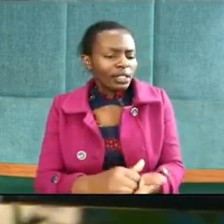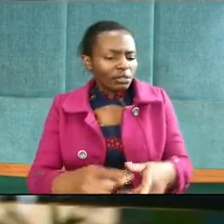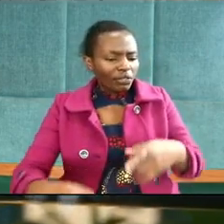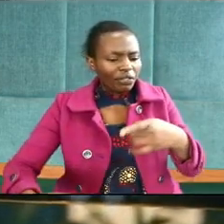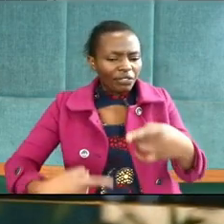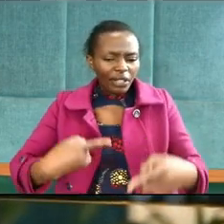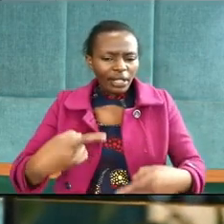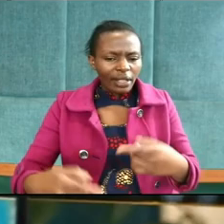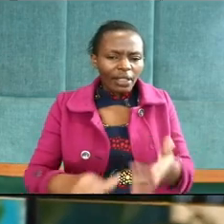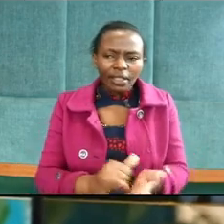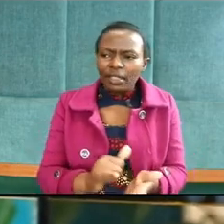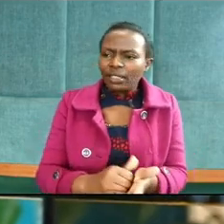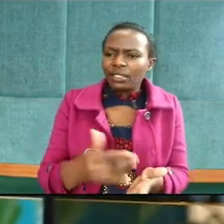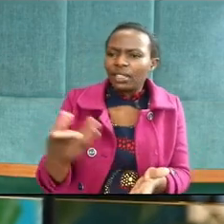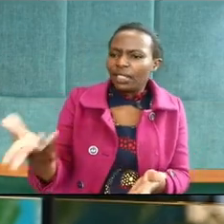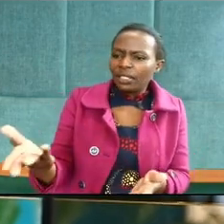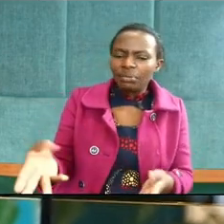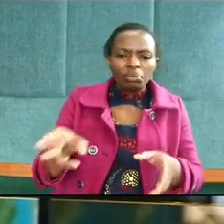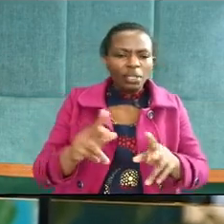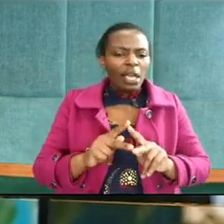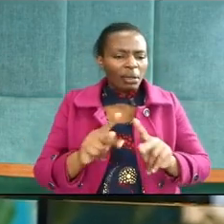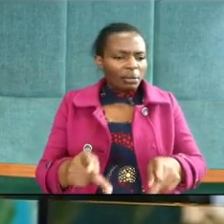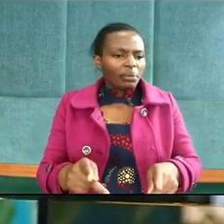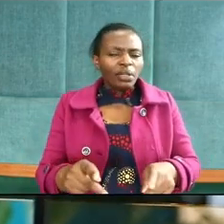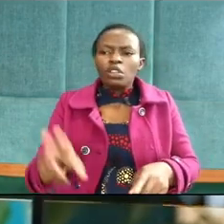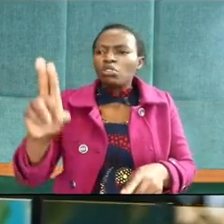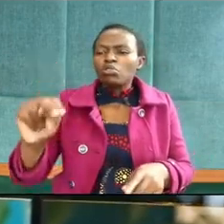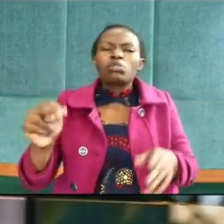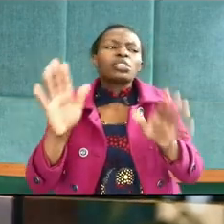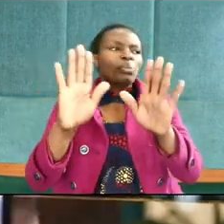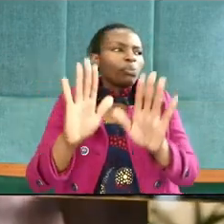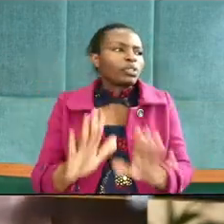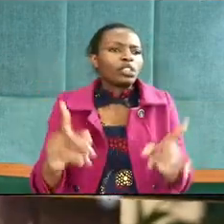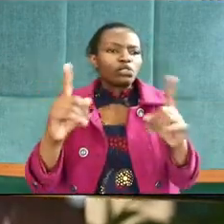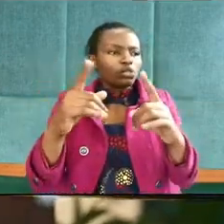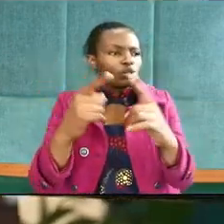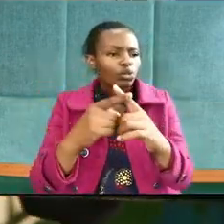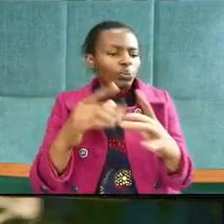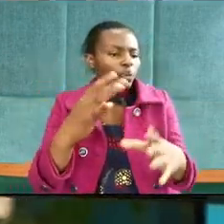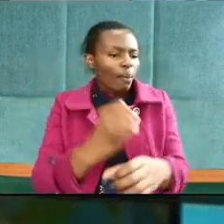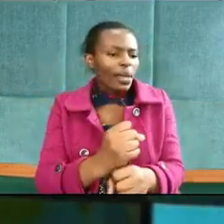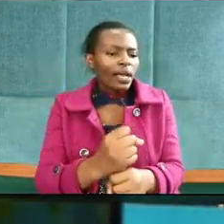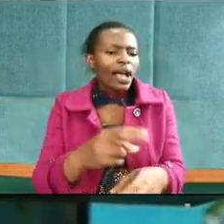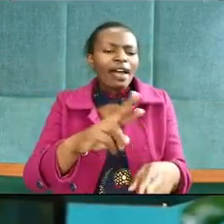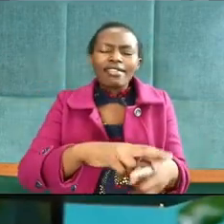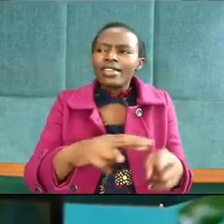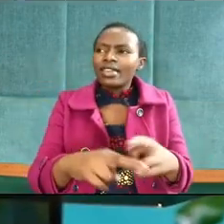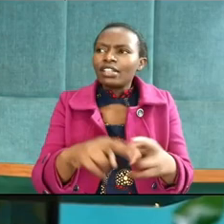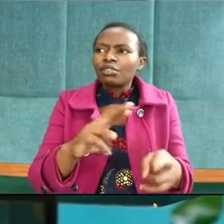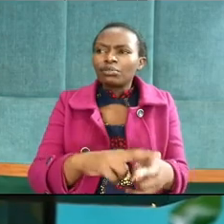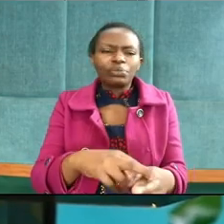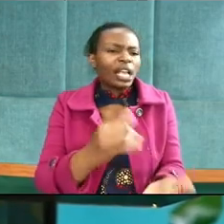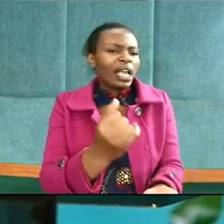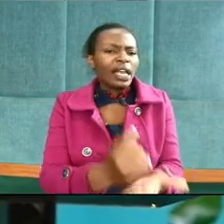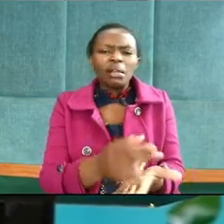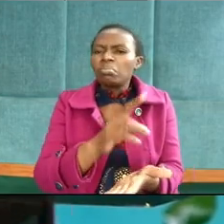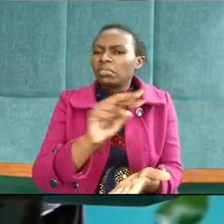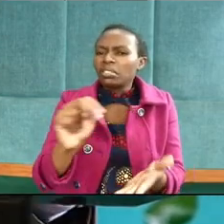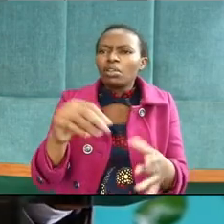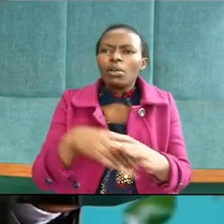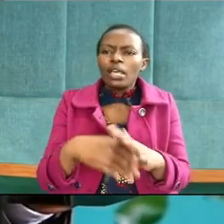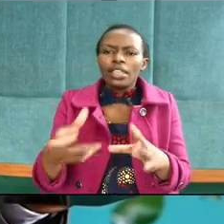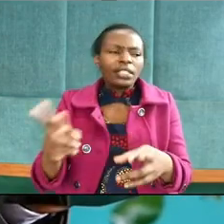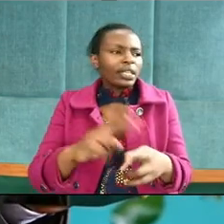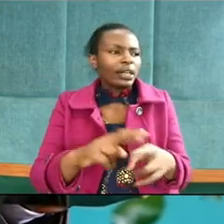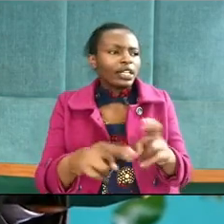are inadequate to sustain a relationship, or they are not helping in the relationship the best way